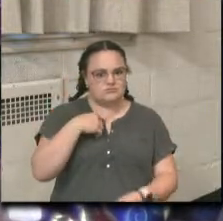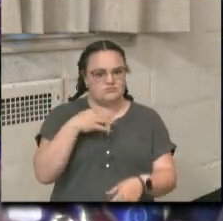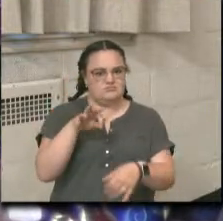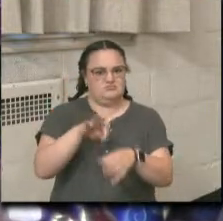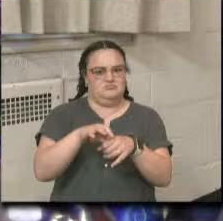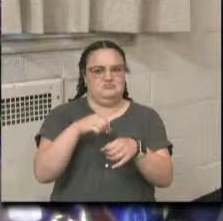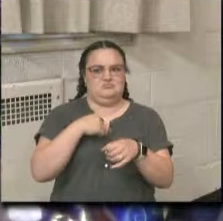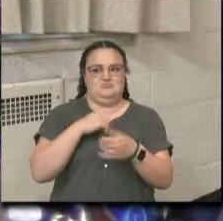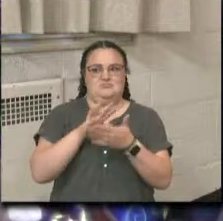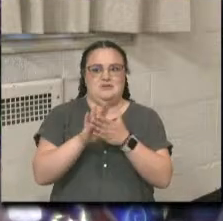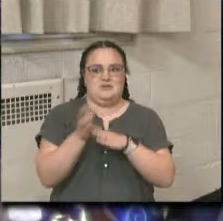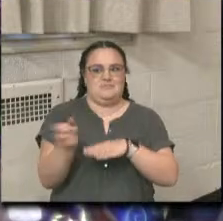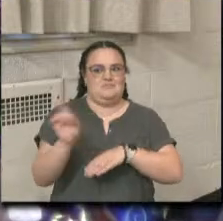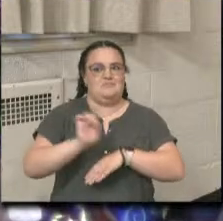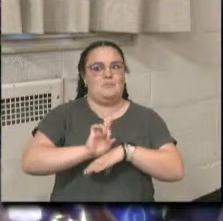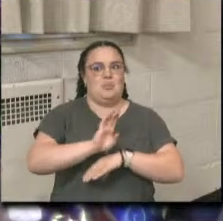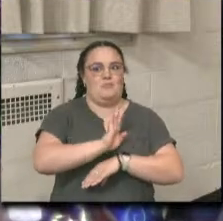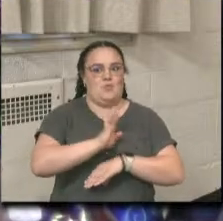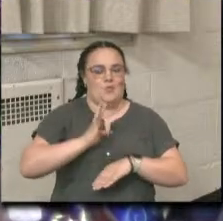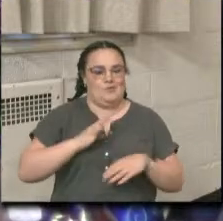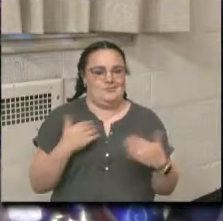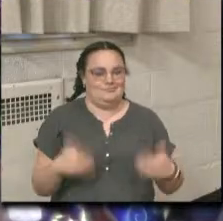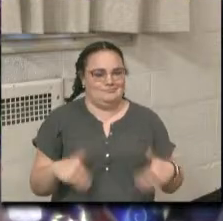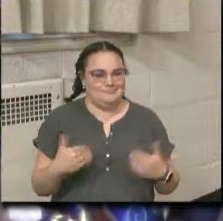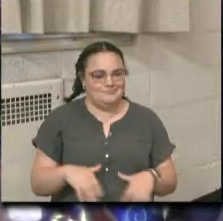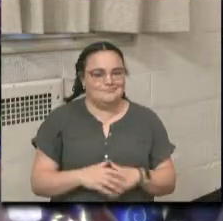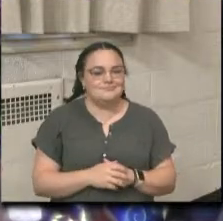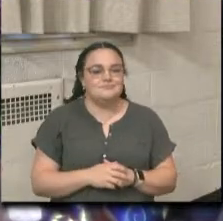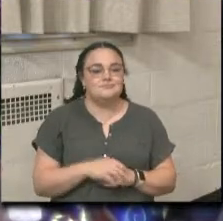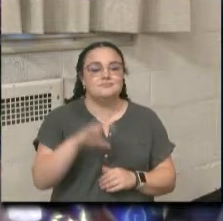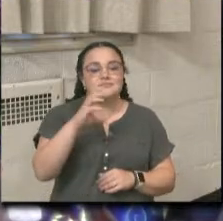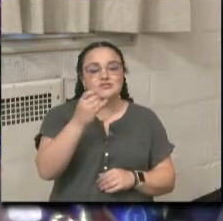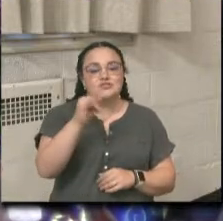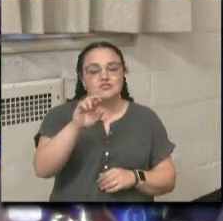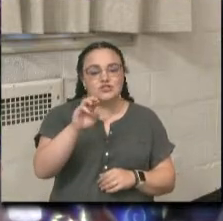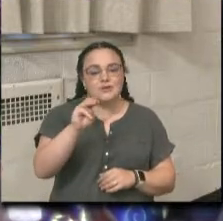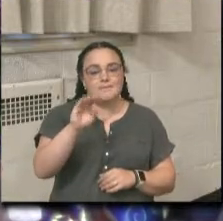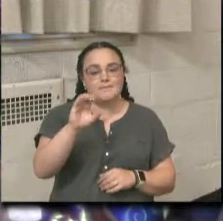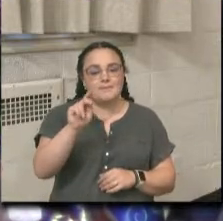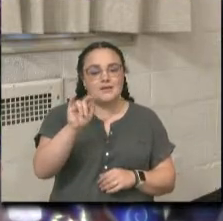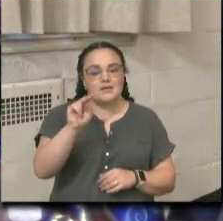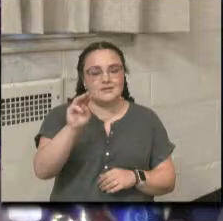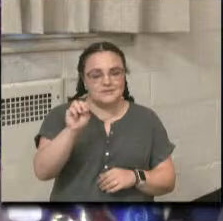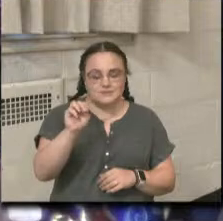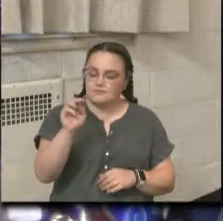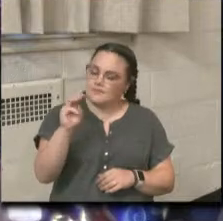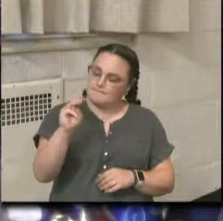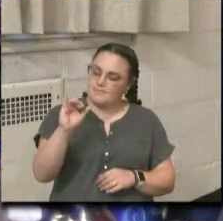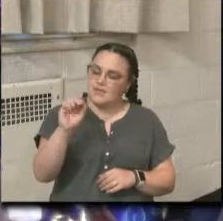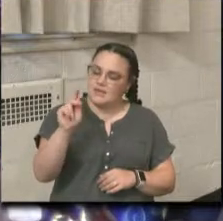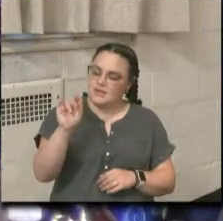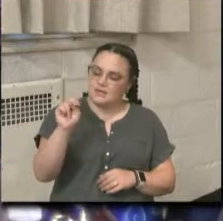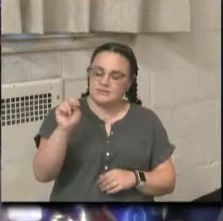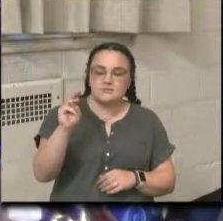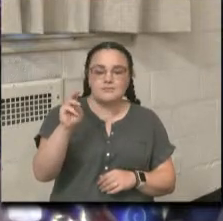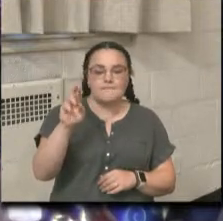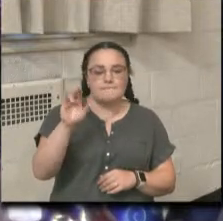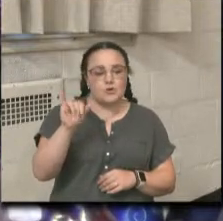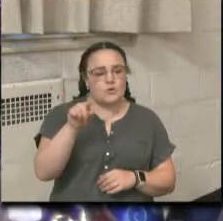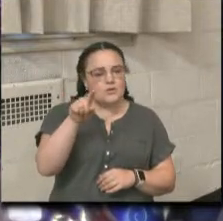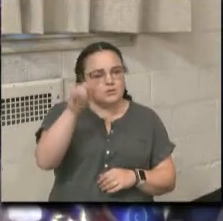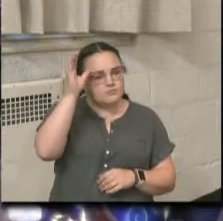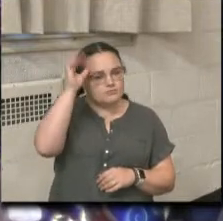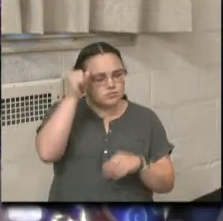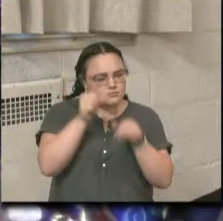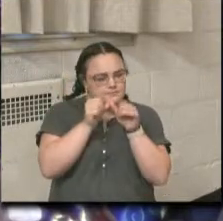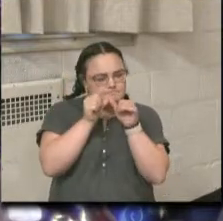seat on the Board of Education. Chair Mickens Murray, your unwavering dedication and